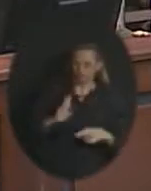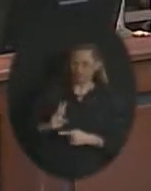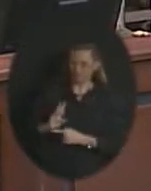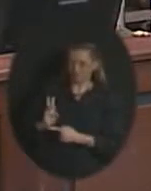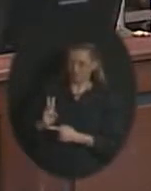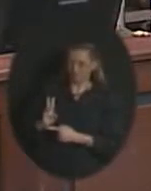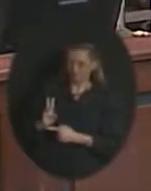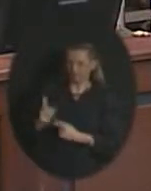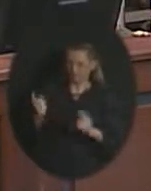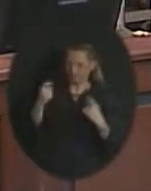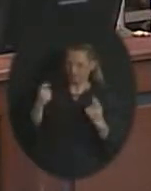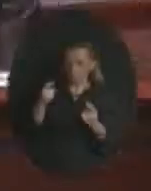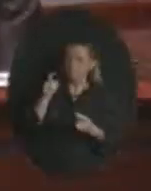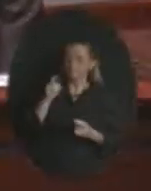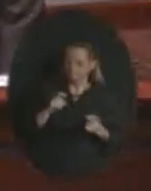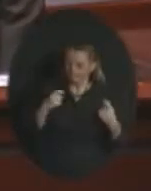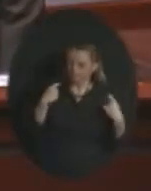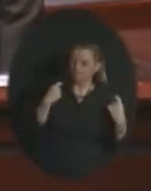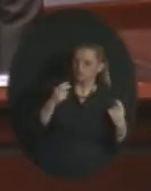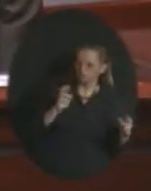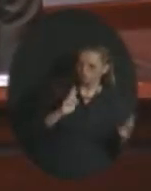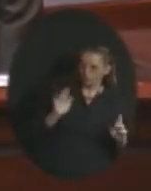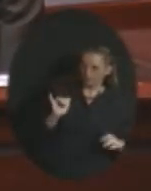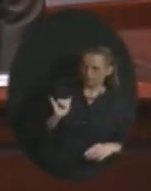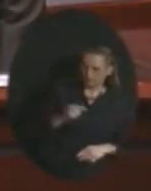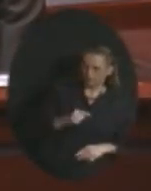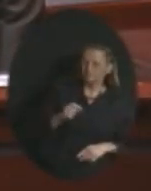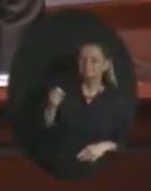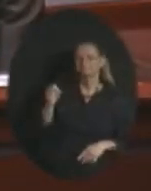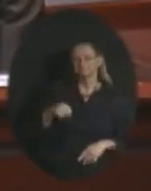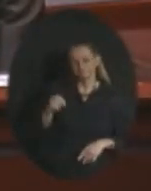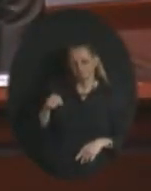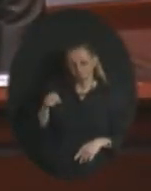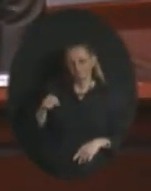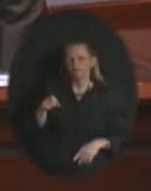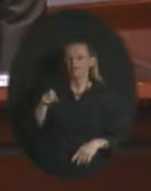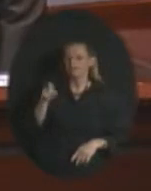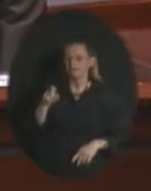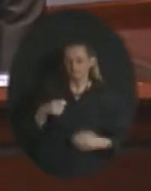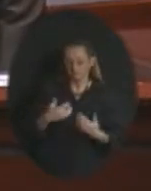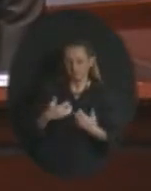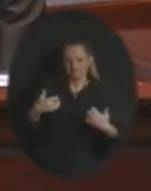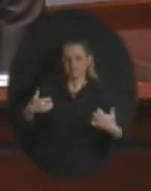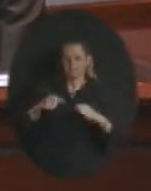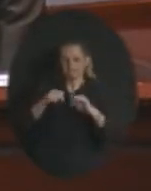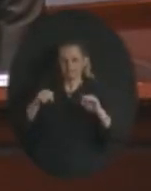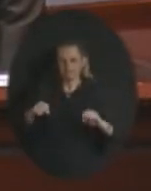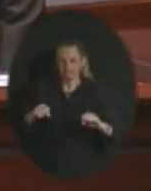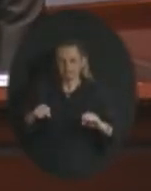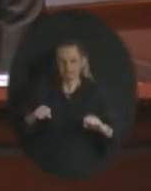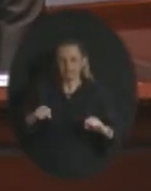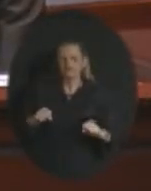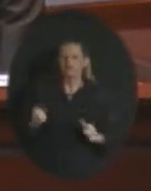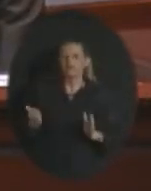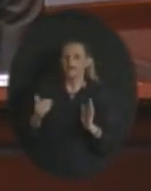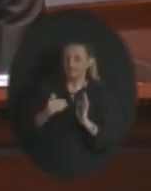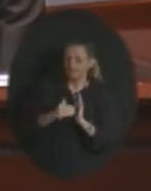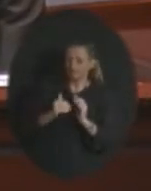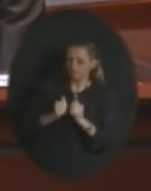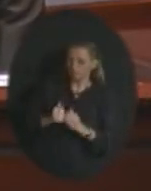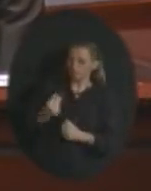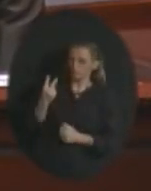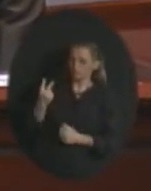up as well. Ready to go, yes. You have to have a separate system ready. Again, with two complexes, obviously, we're going to have